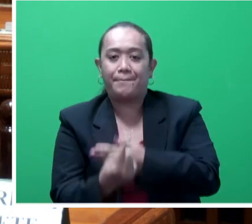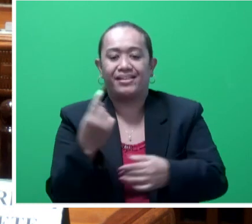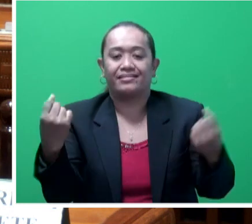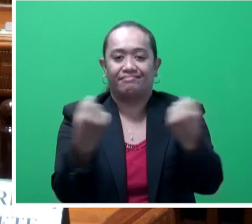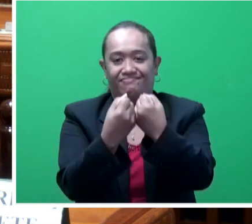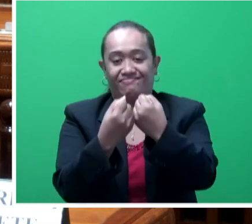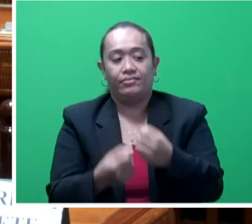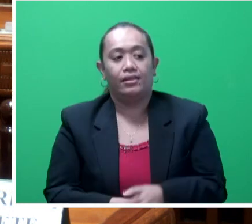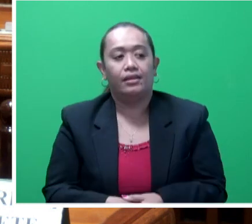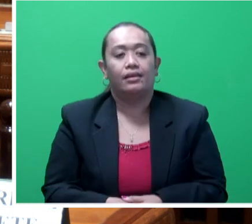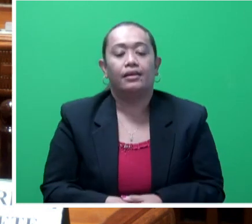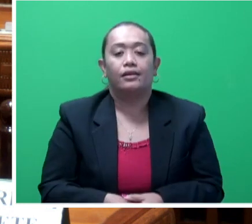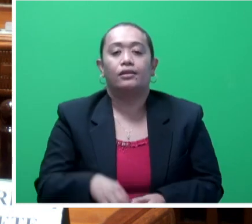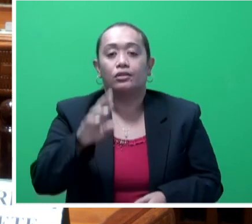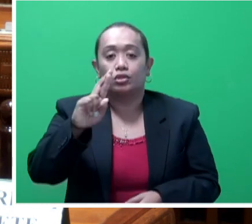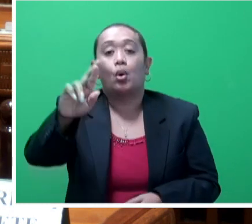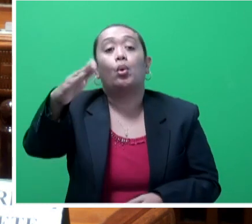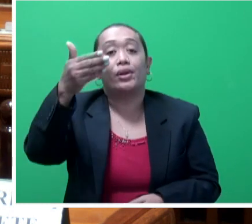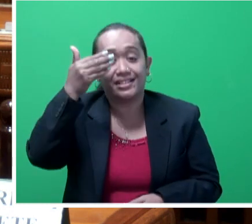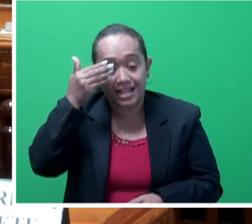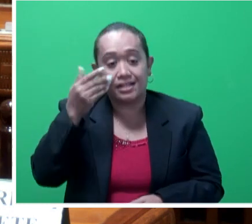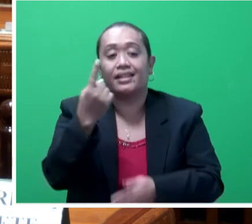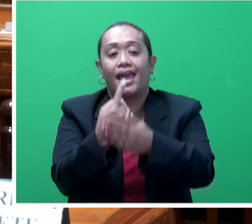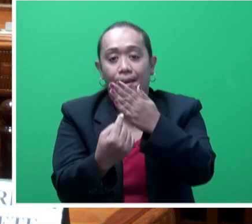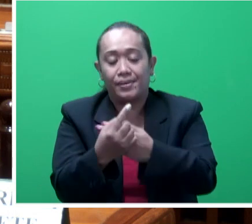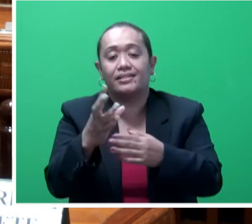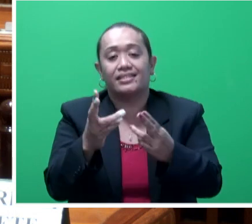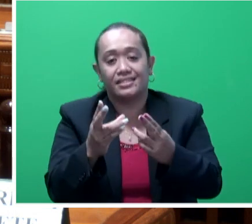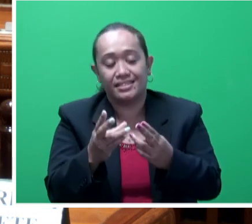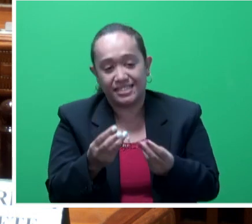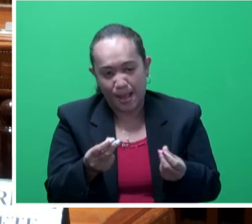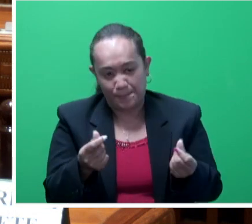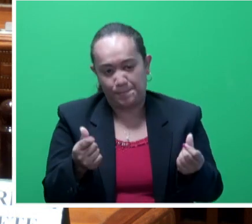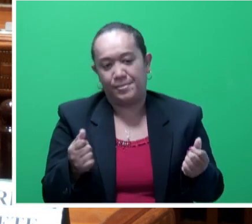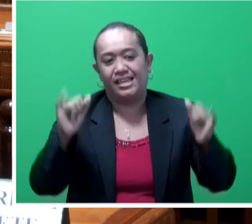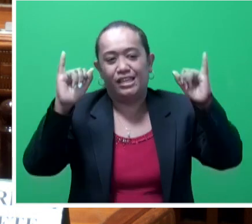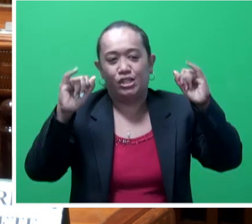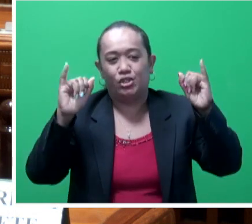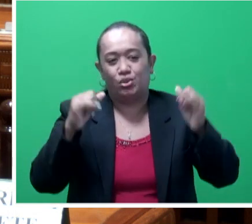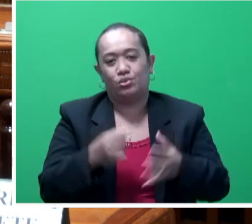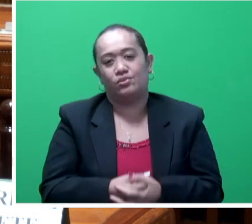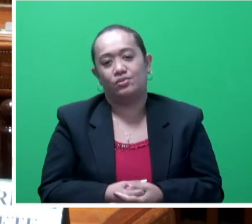as a result of this, it has become a KPI